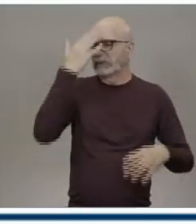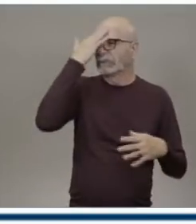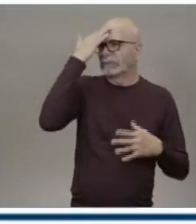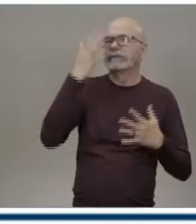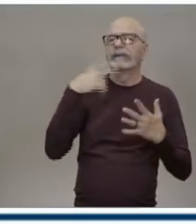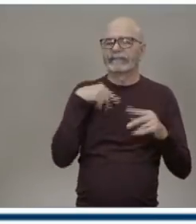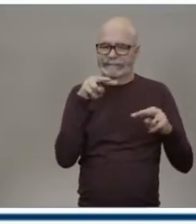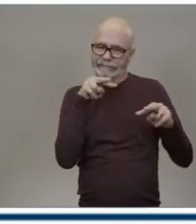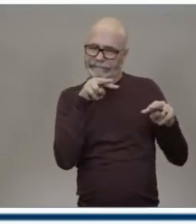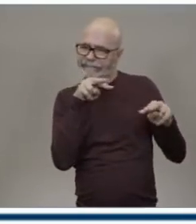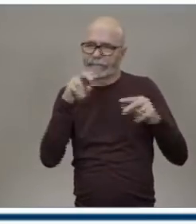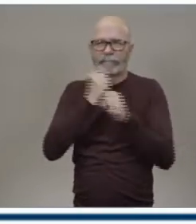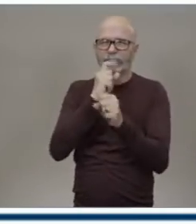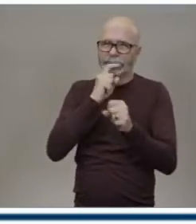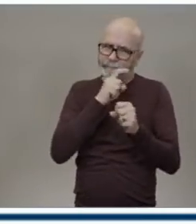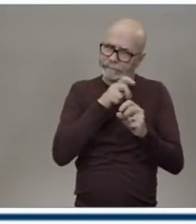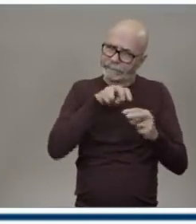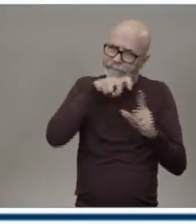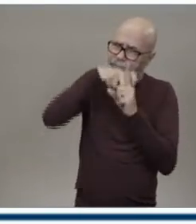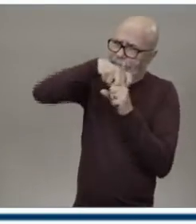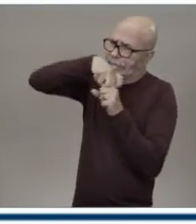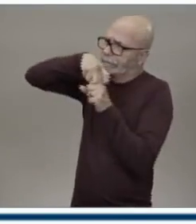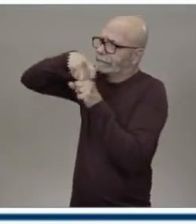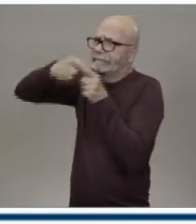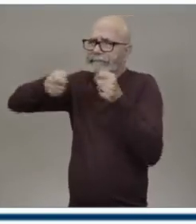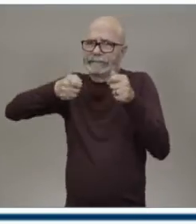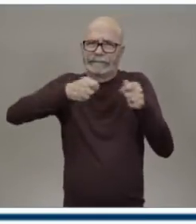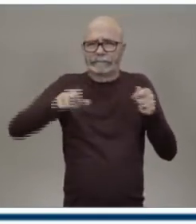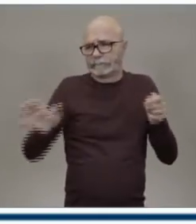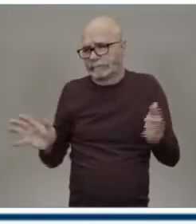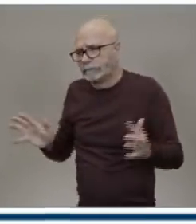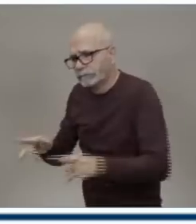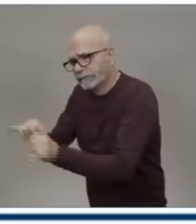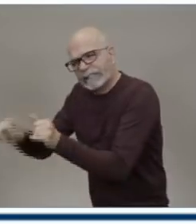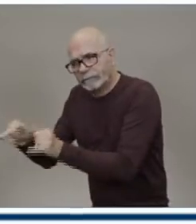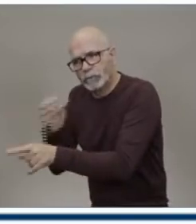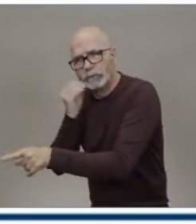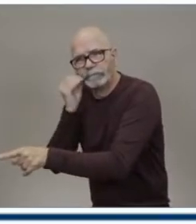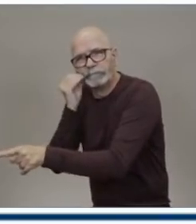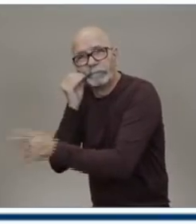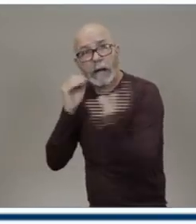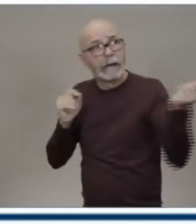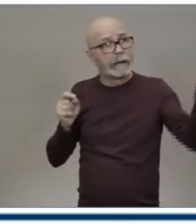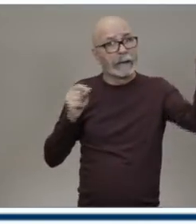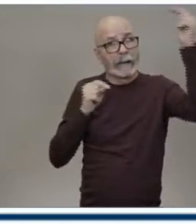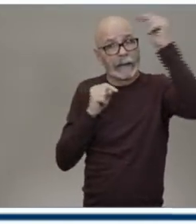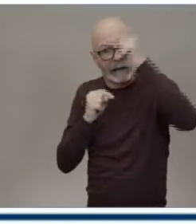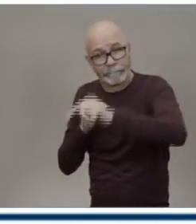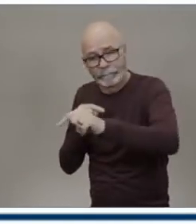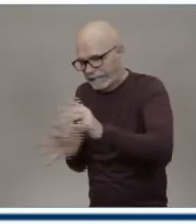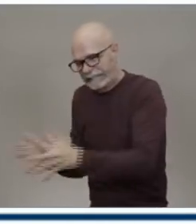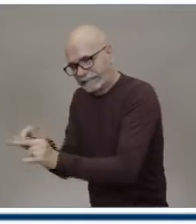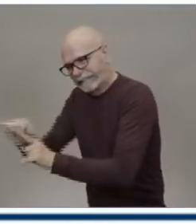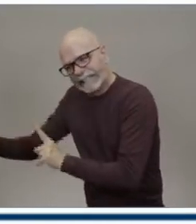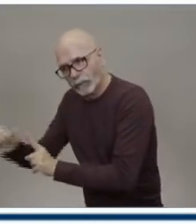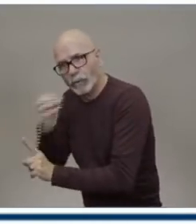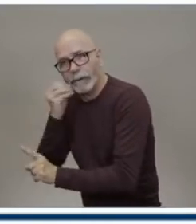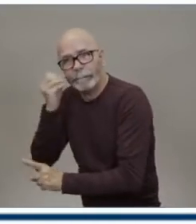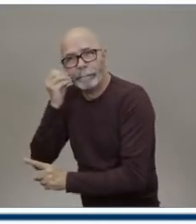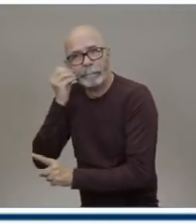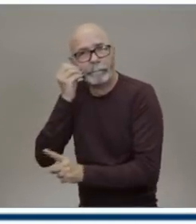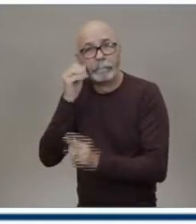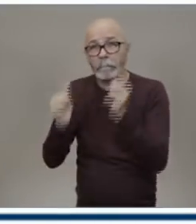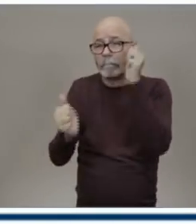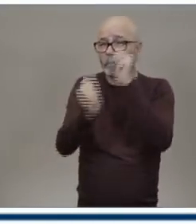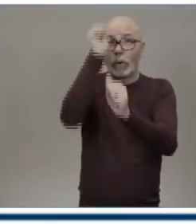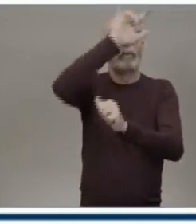stronger quarantine requirements on people coming in, especially most people come in by plane. They come into